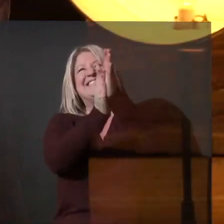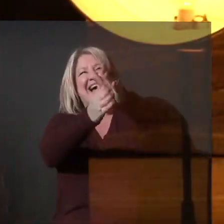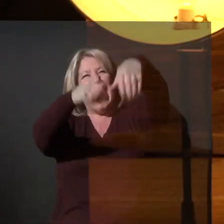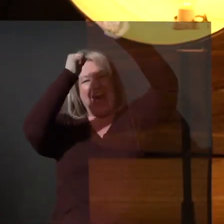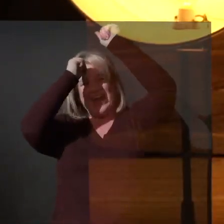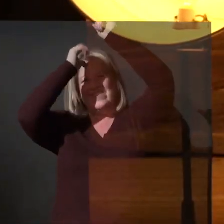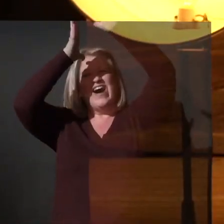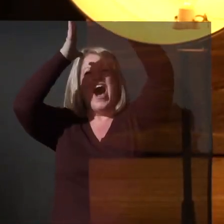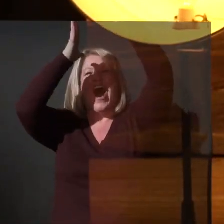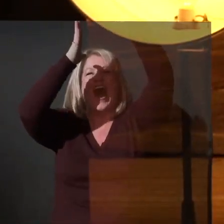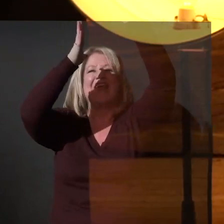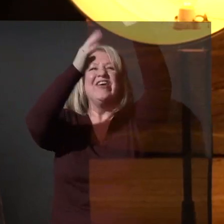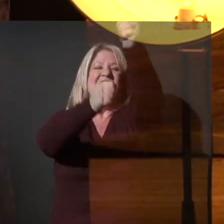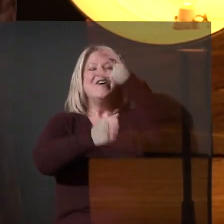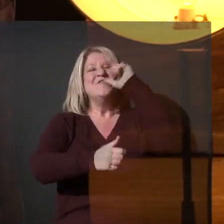Yeah. Praise the